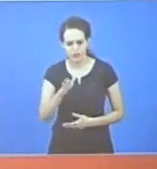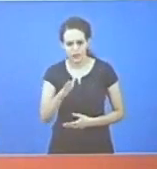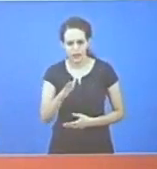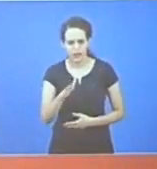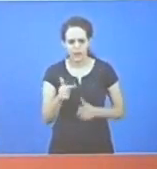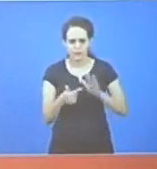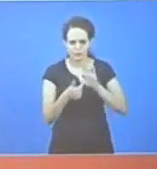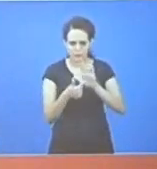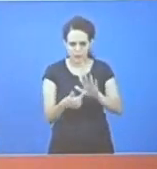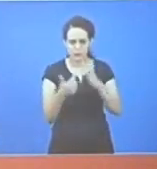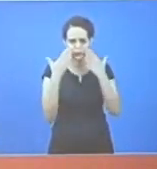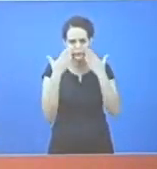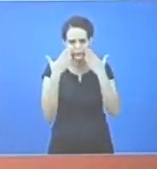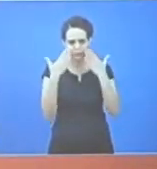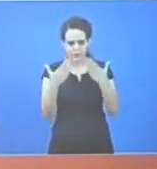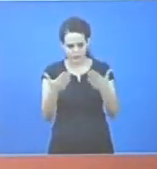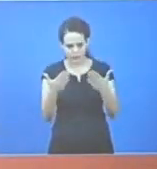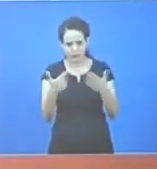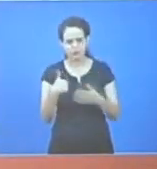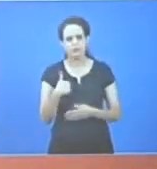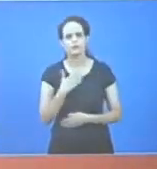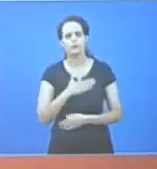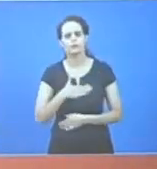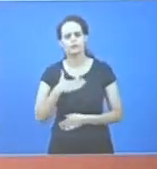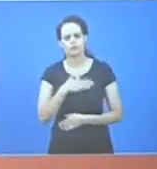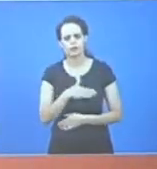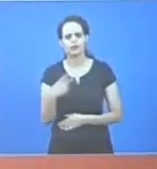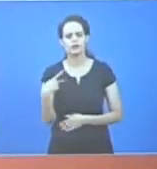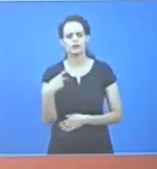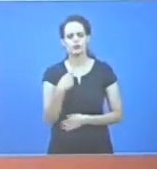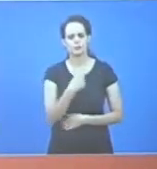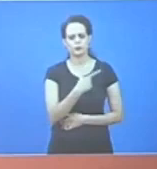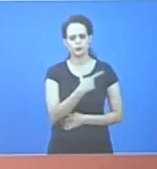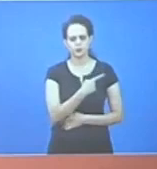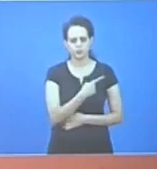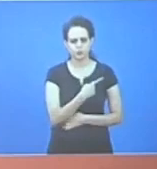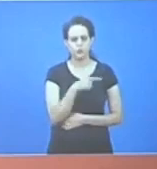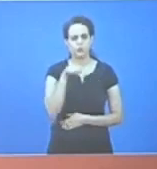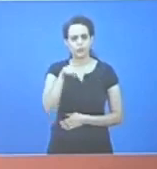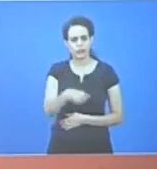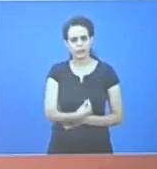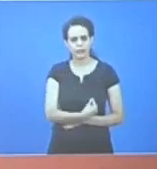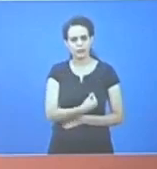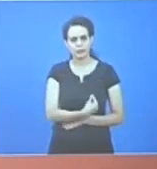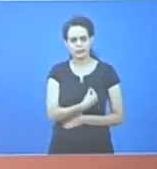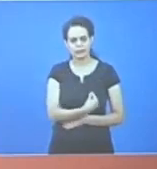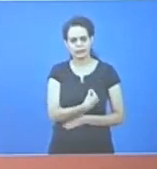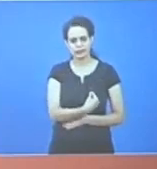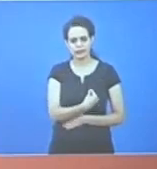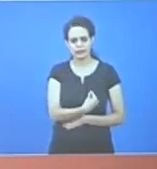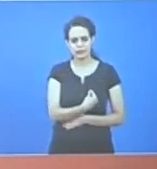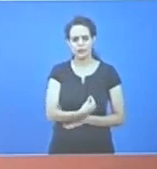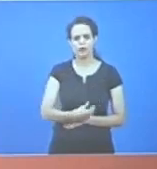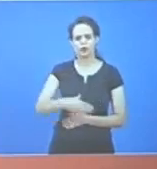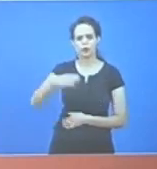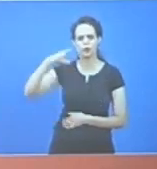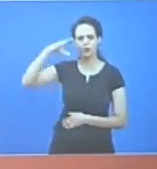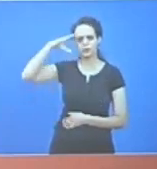Those that were presented, I would like to ask them, pastors present from